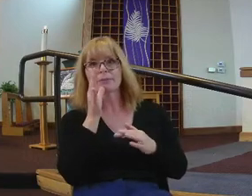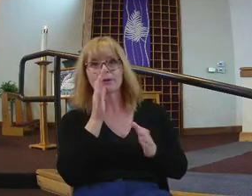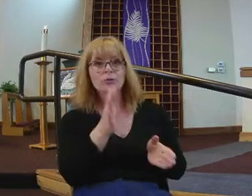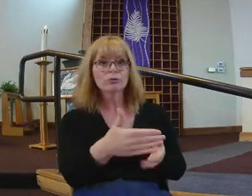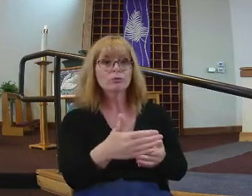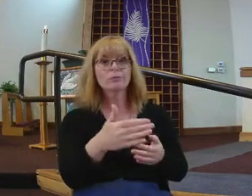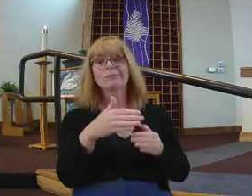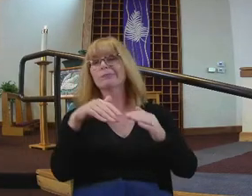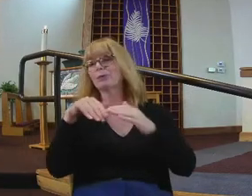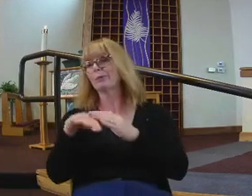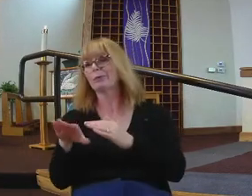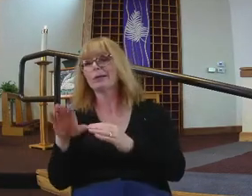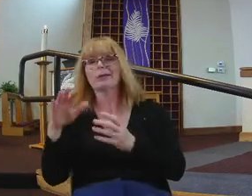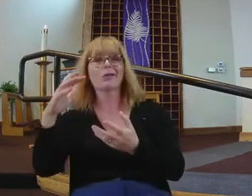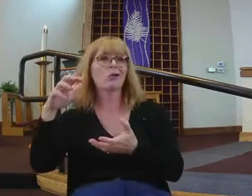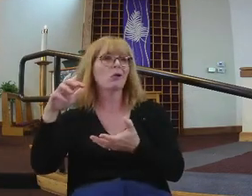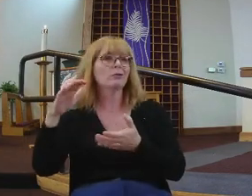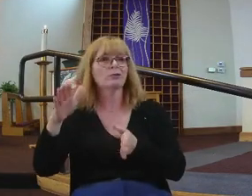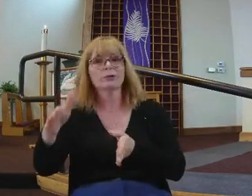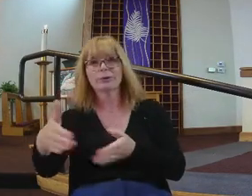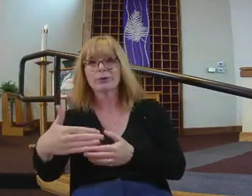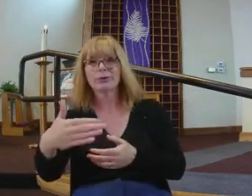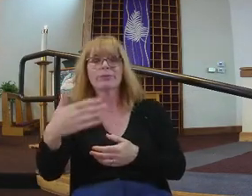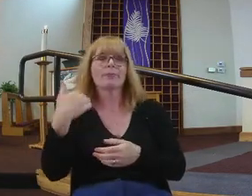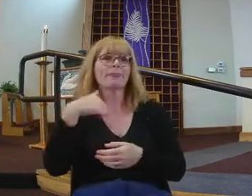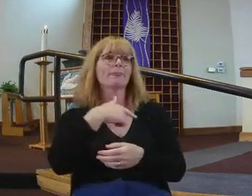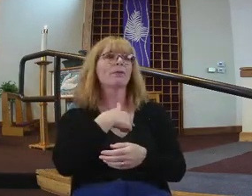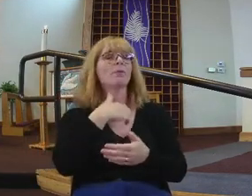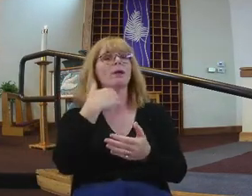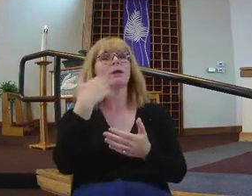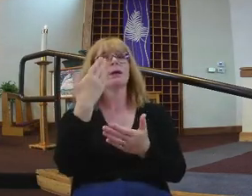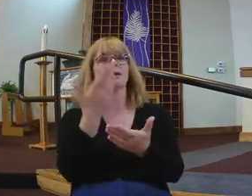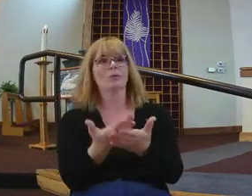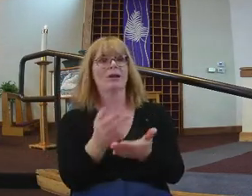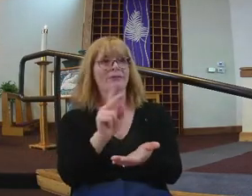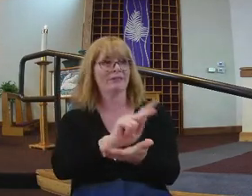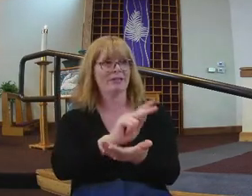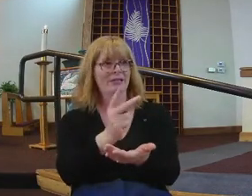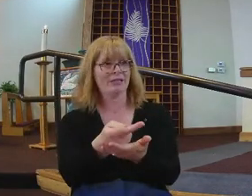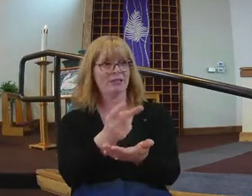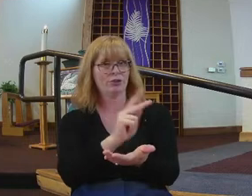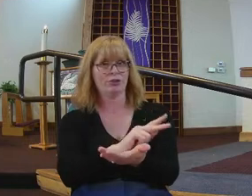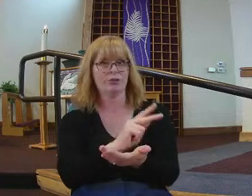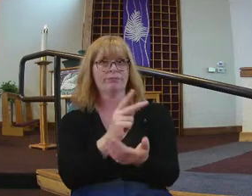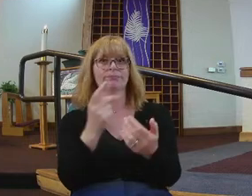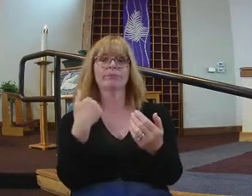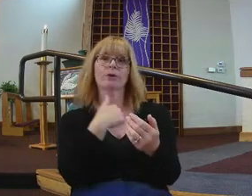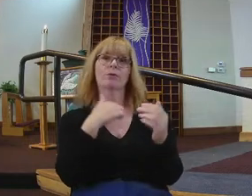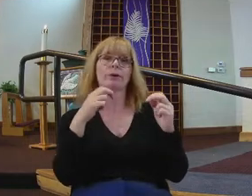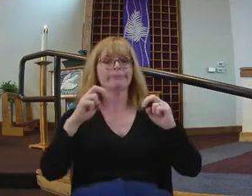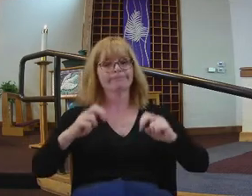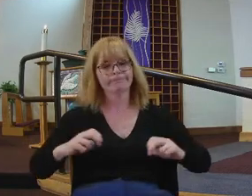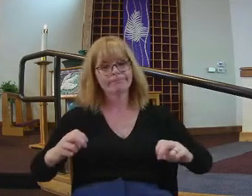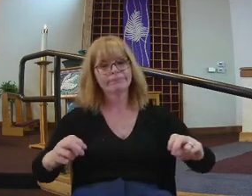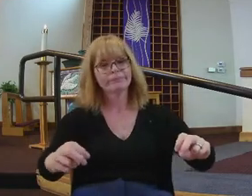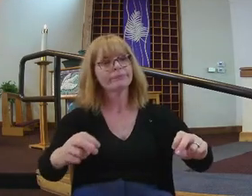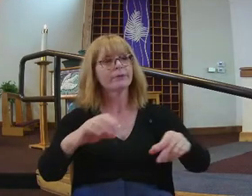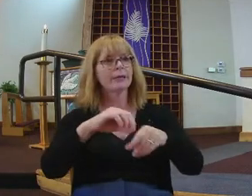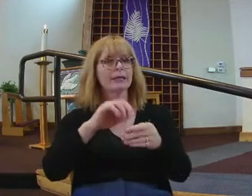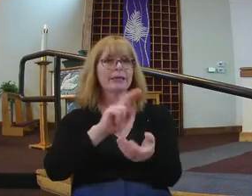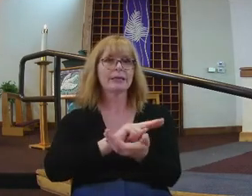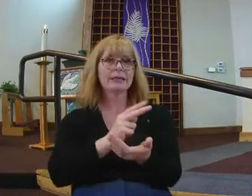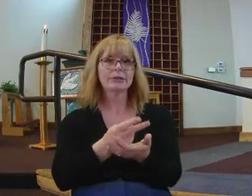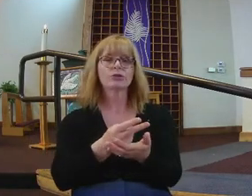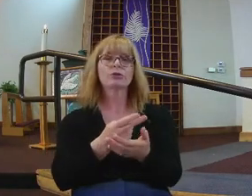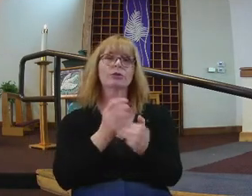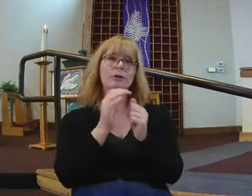the laundry room. We made our way into the kitchen, and we gathered in the kitchen and prayed a blessing